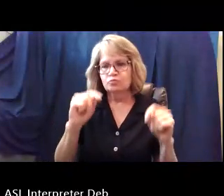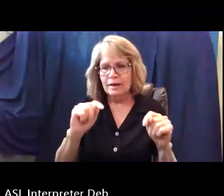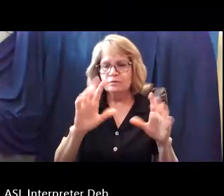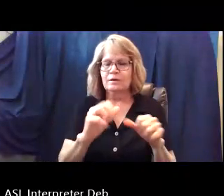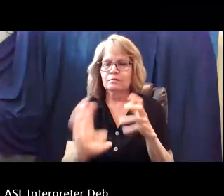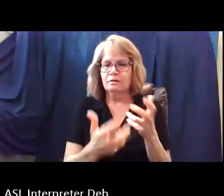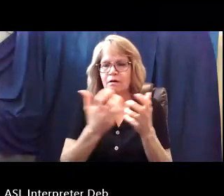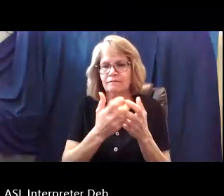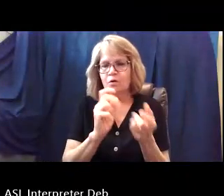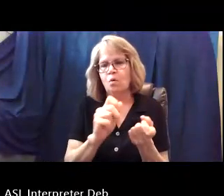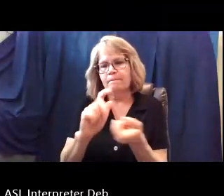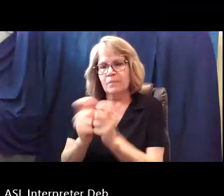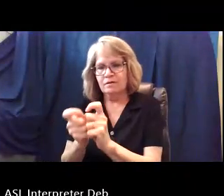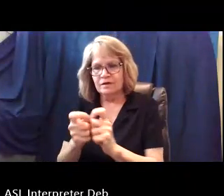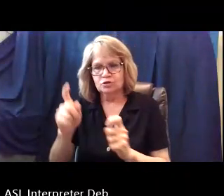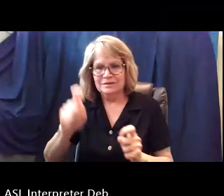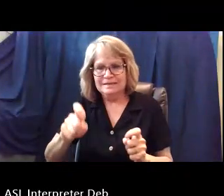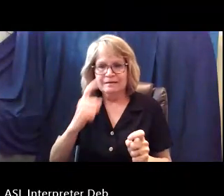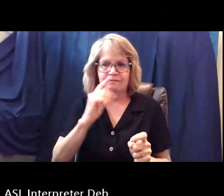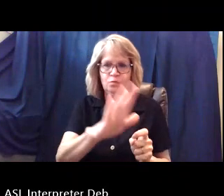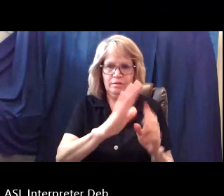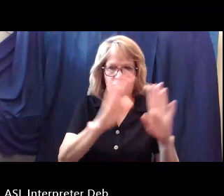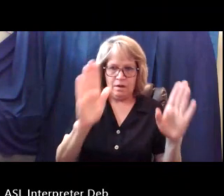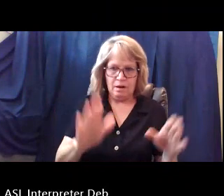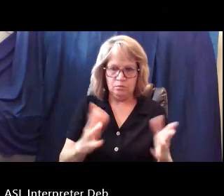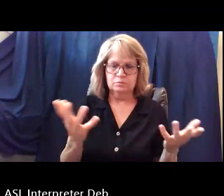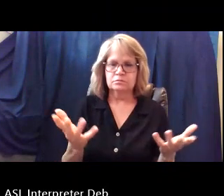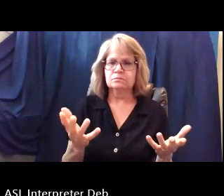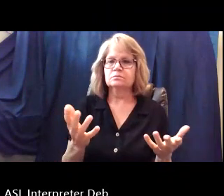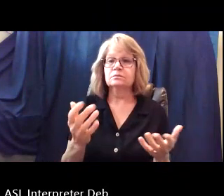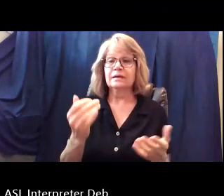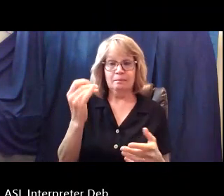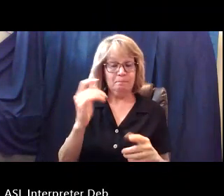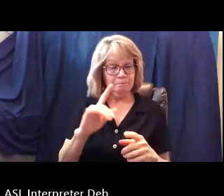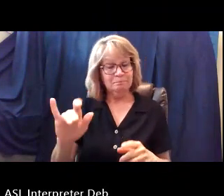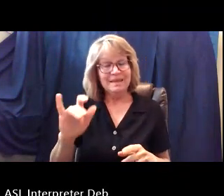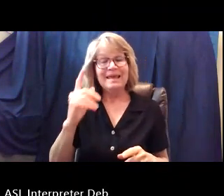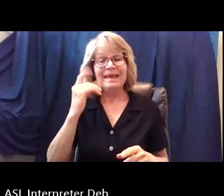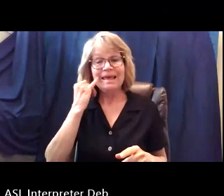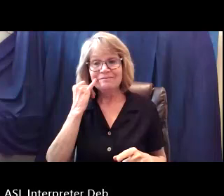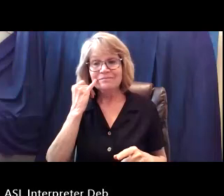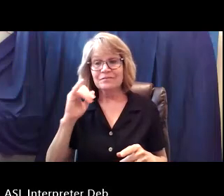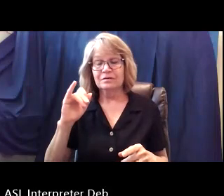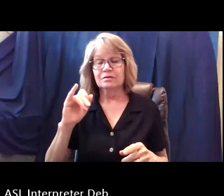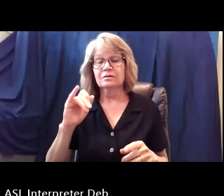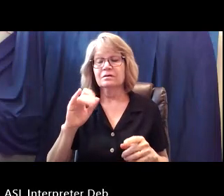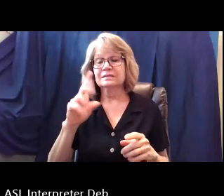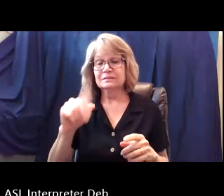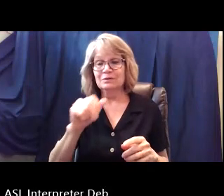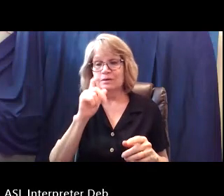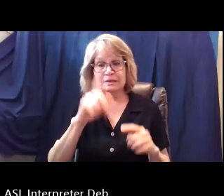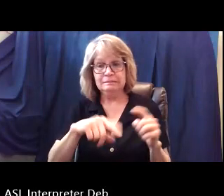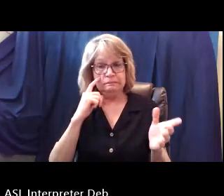or modification needed for their housing. But if the disability isn't observable, then the housing provider does have the right to verify